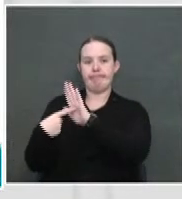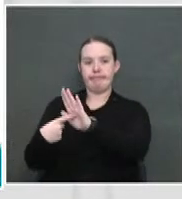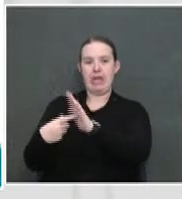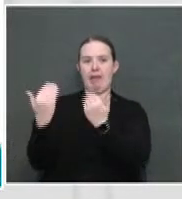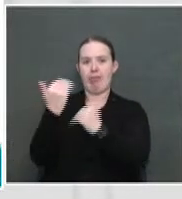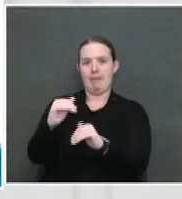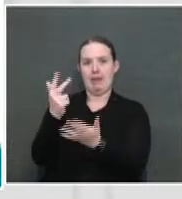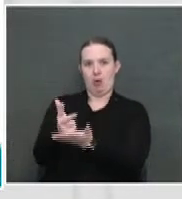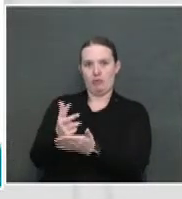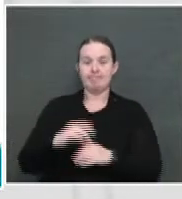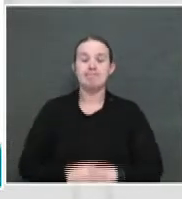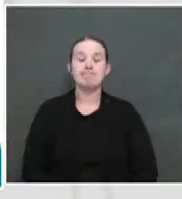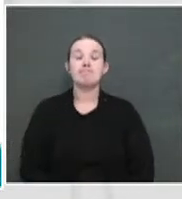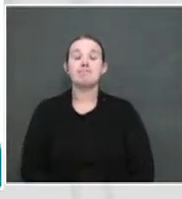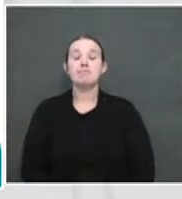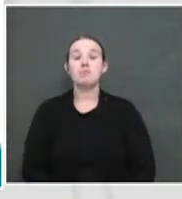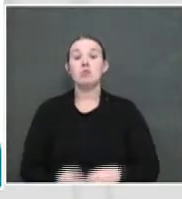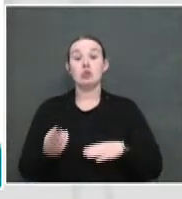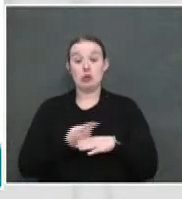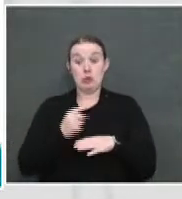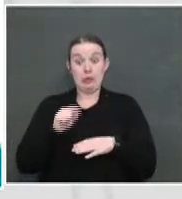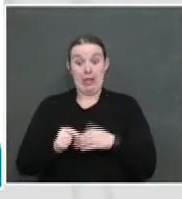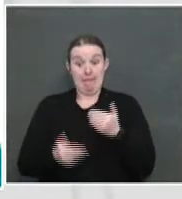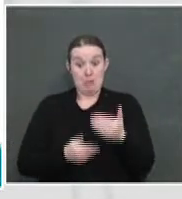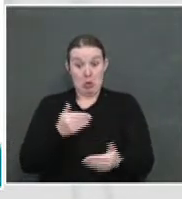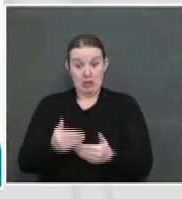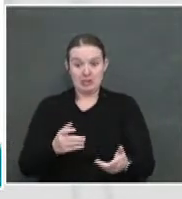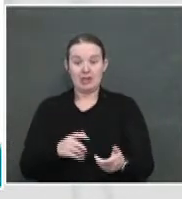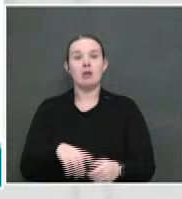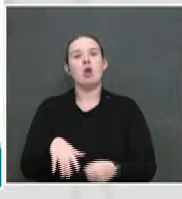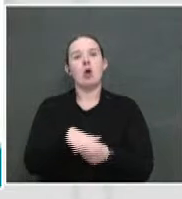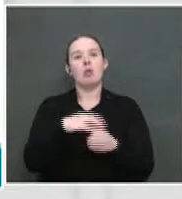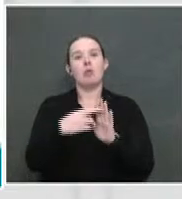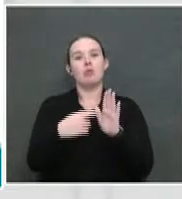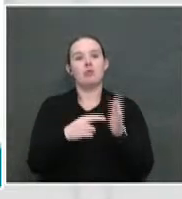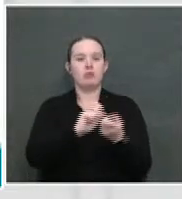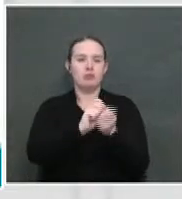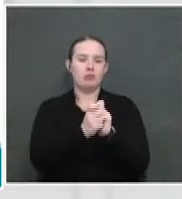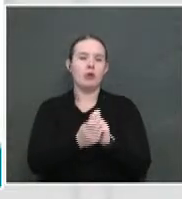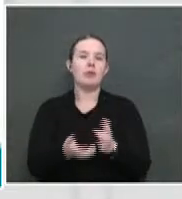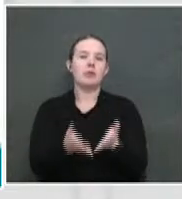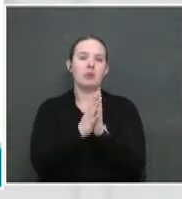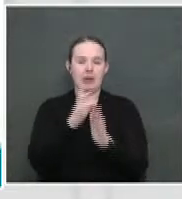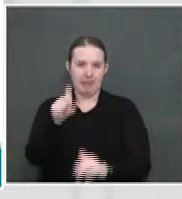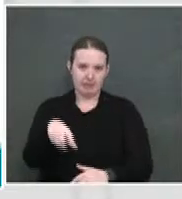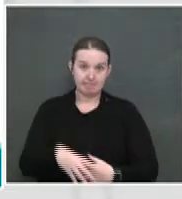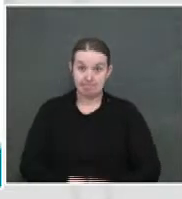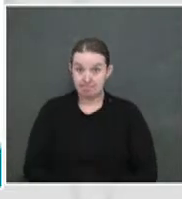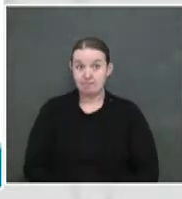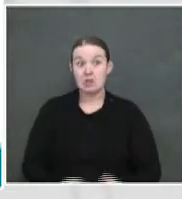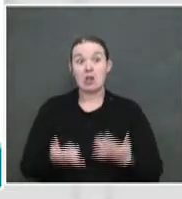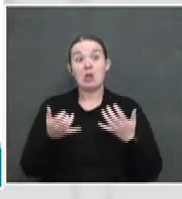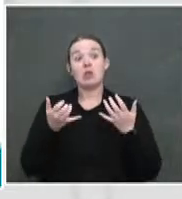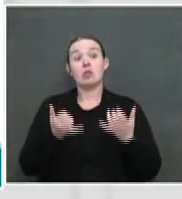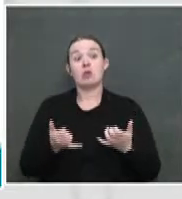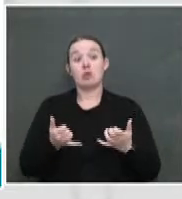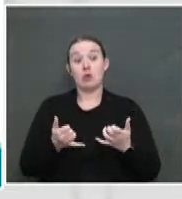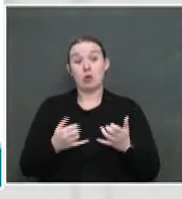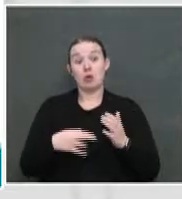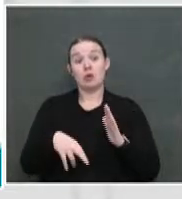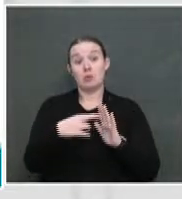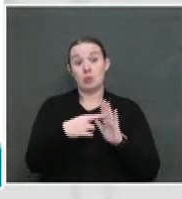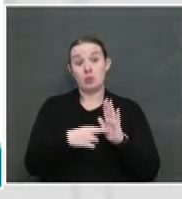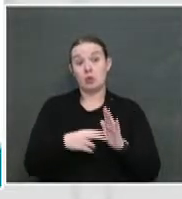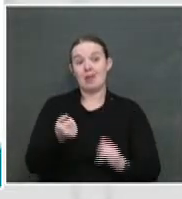In order to take advantage of this proposed process, an ordinance change would be requested. The current ordinance, City Code